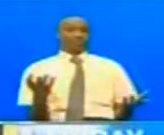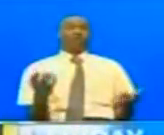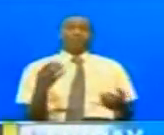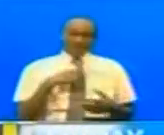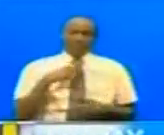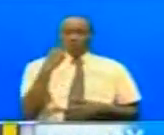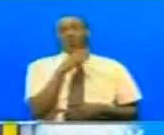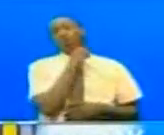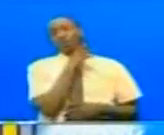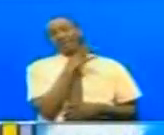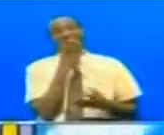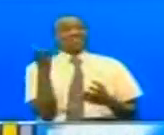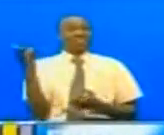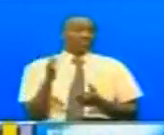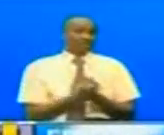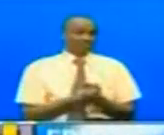are complaining, like